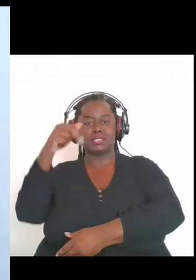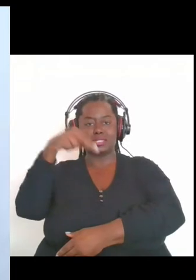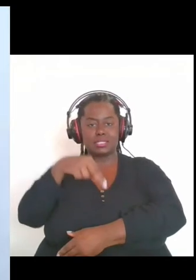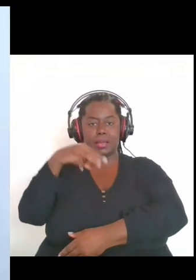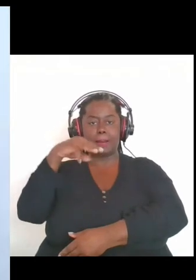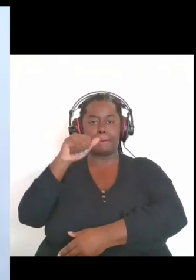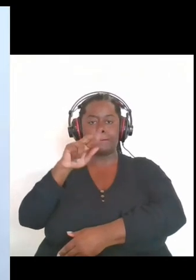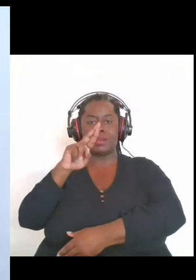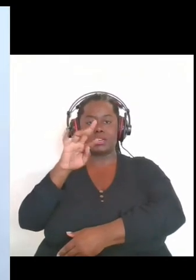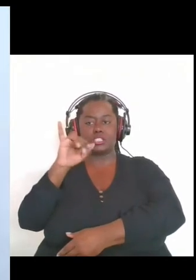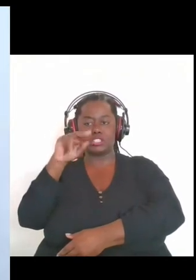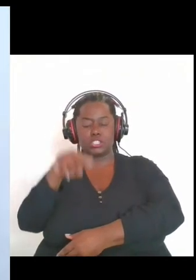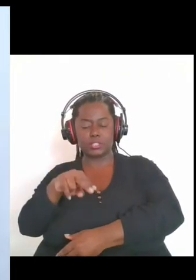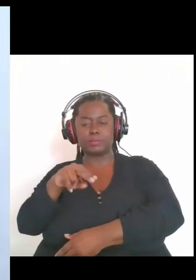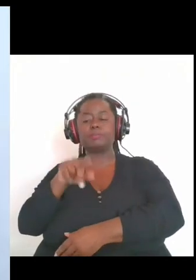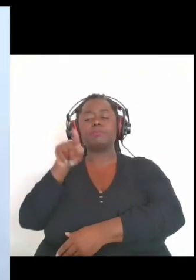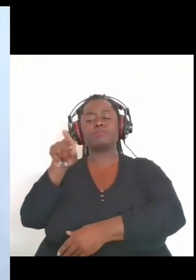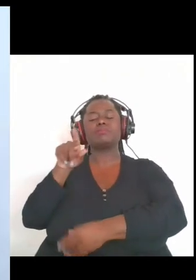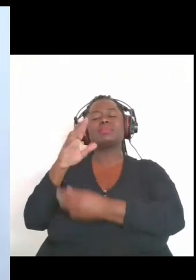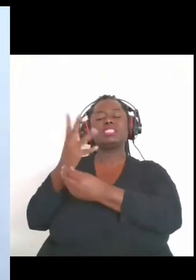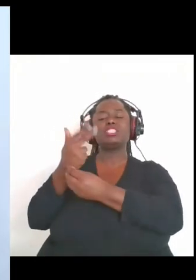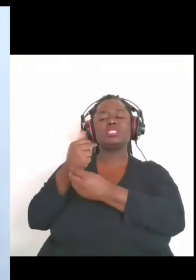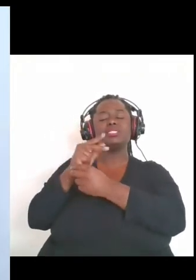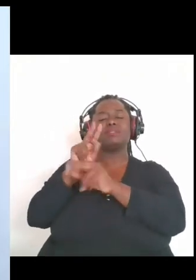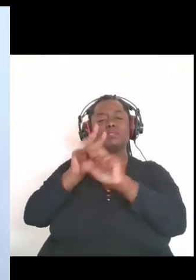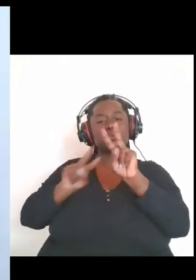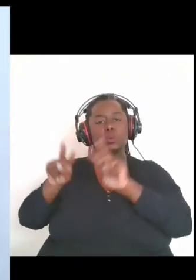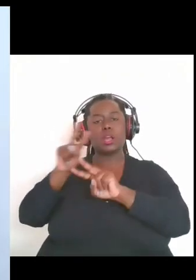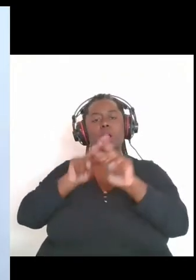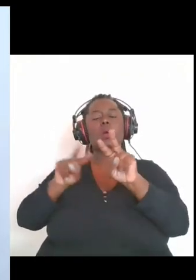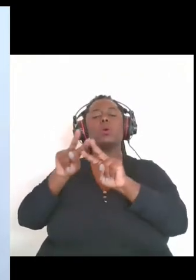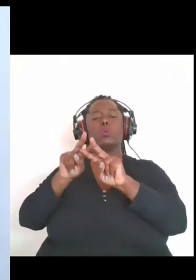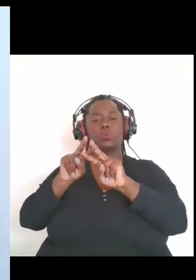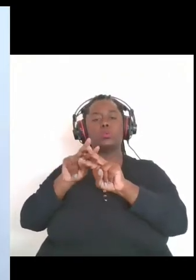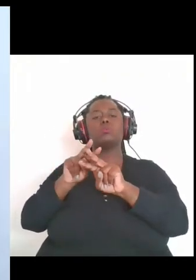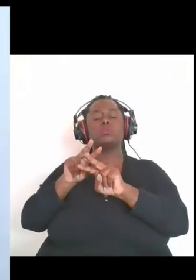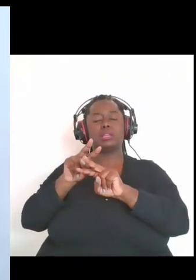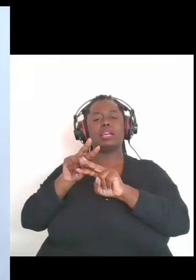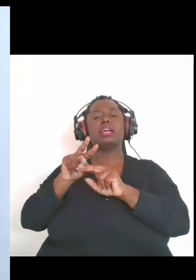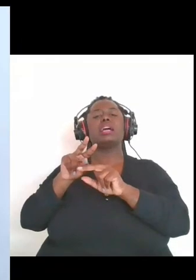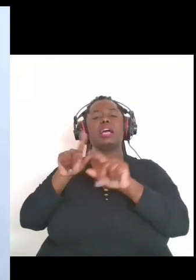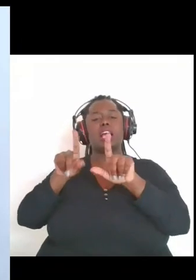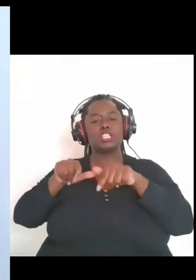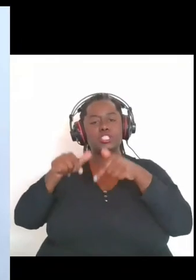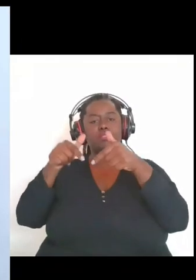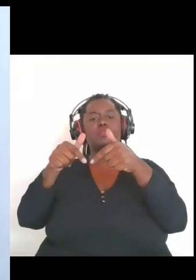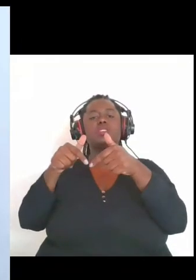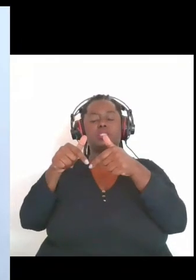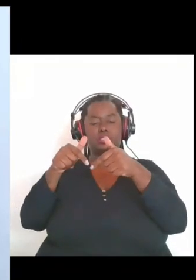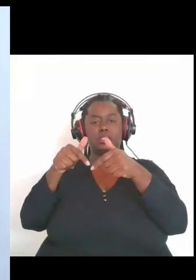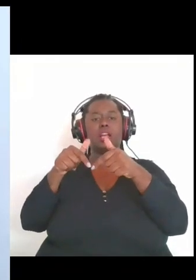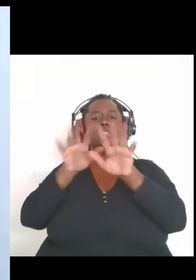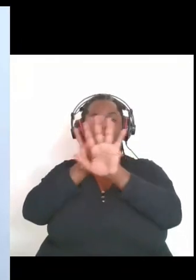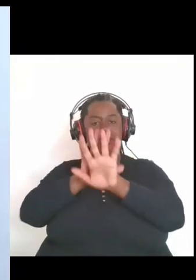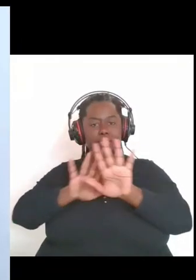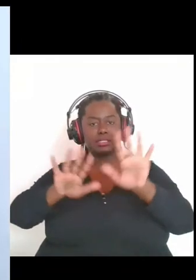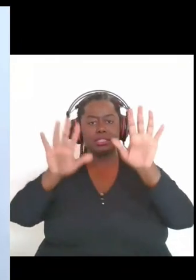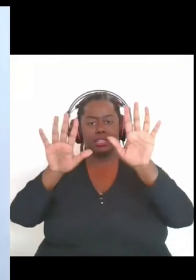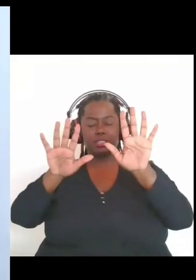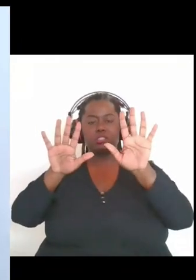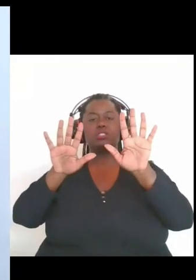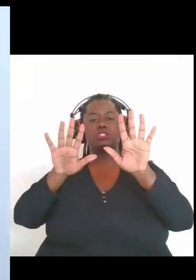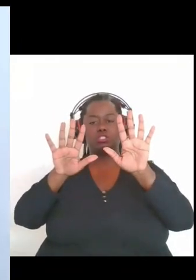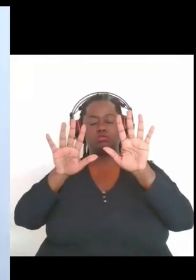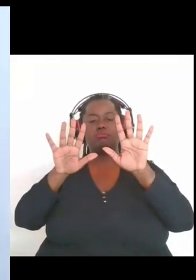Martin he is a visual artist essays and also dissident sexual